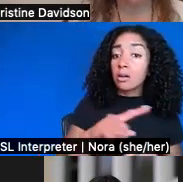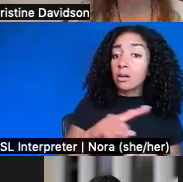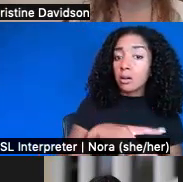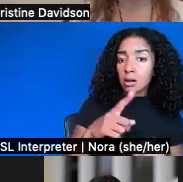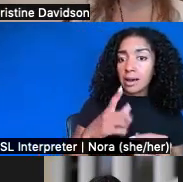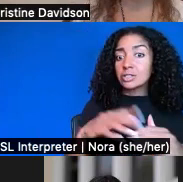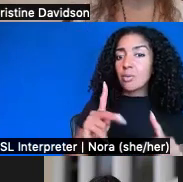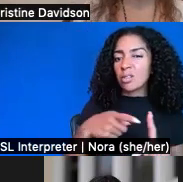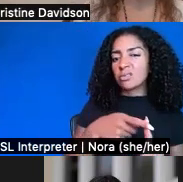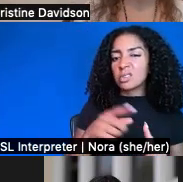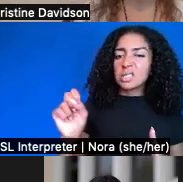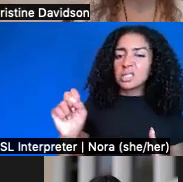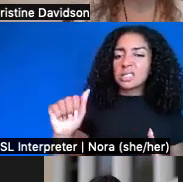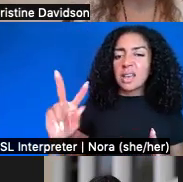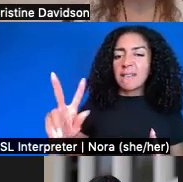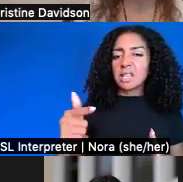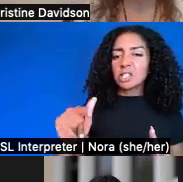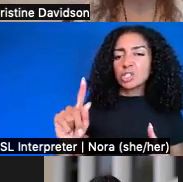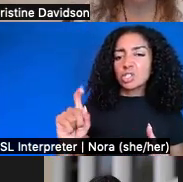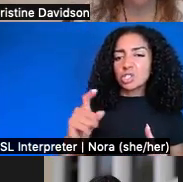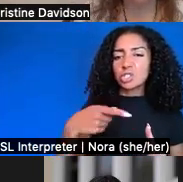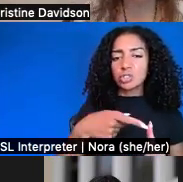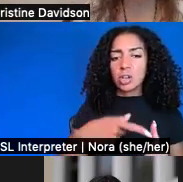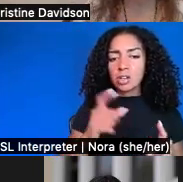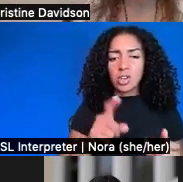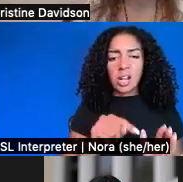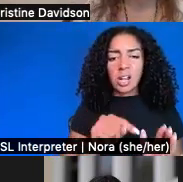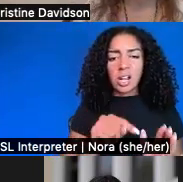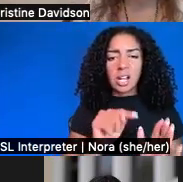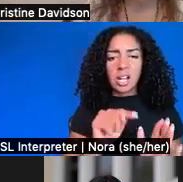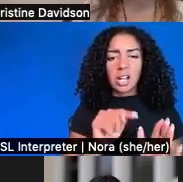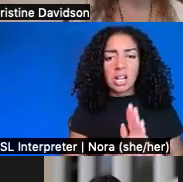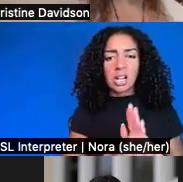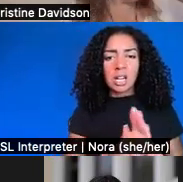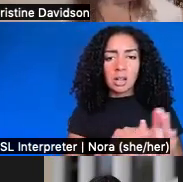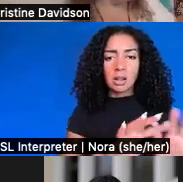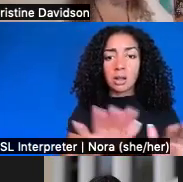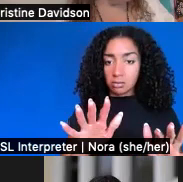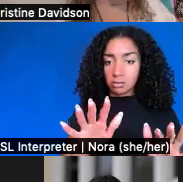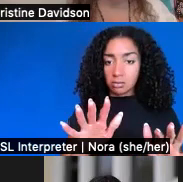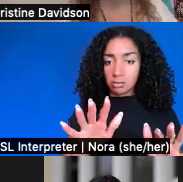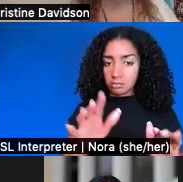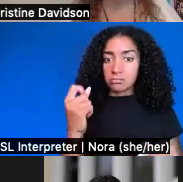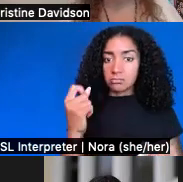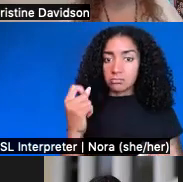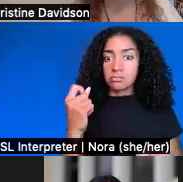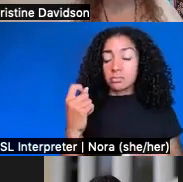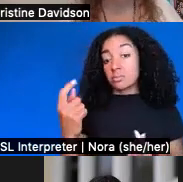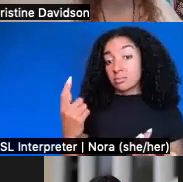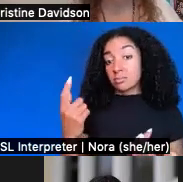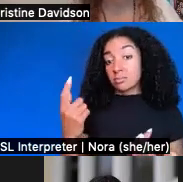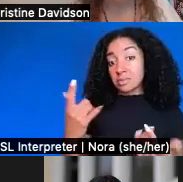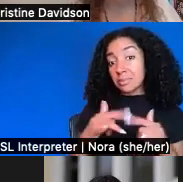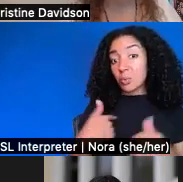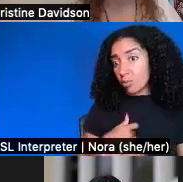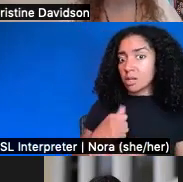stay alive and fighting to, keep our homeland and to not be put on a land that we're unfamiliar with or